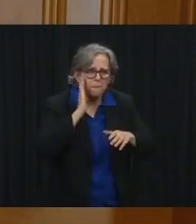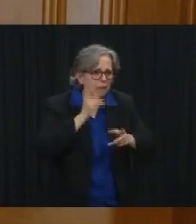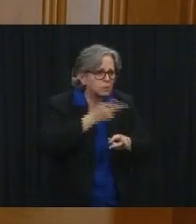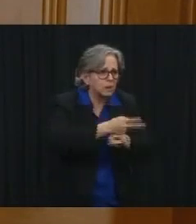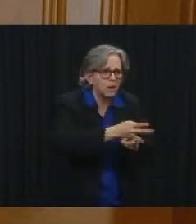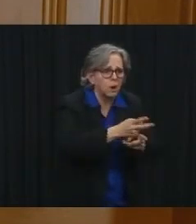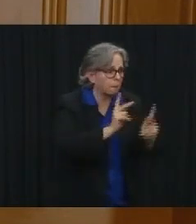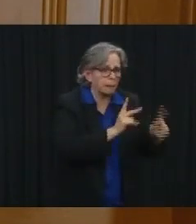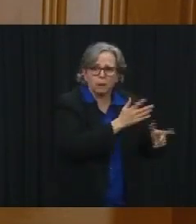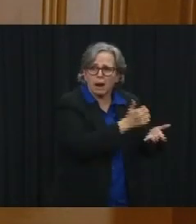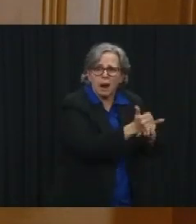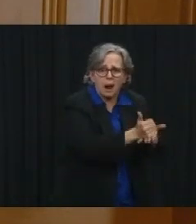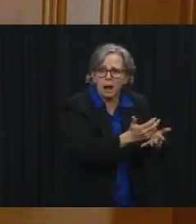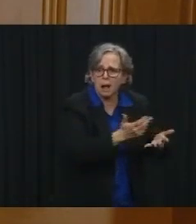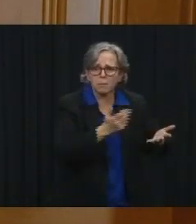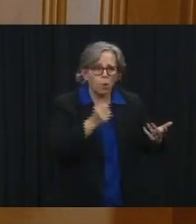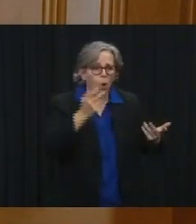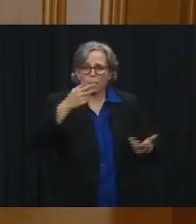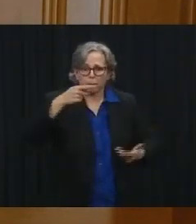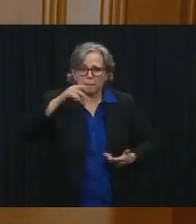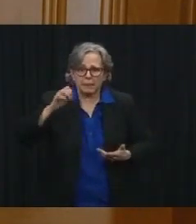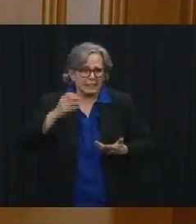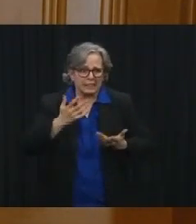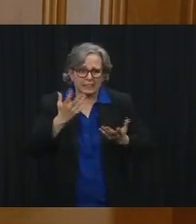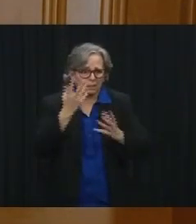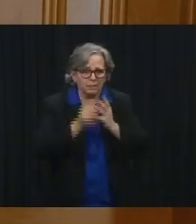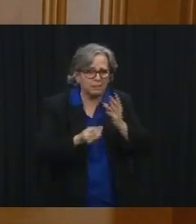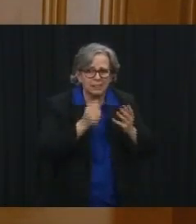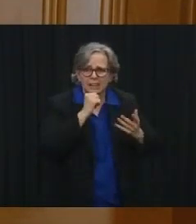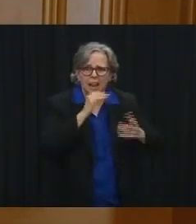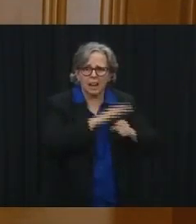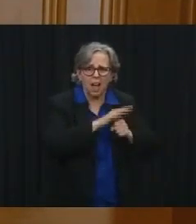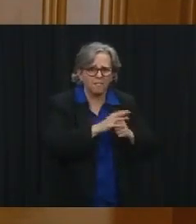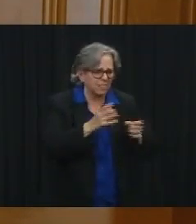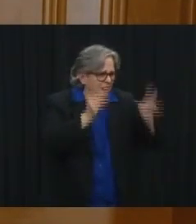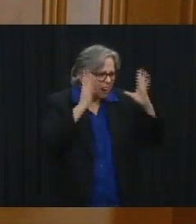that's a personal tragedy for them. It's a tragedy for all of us.